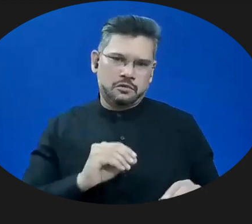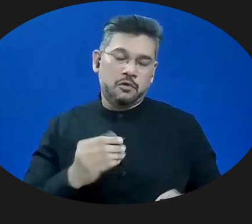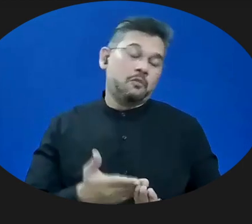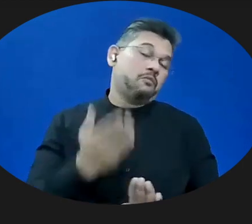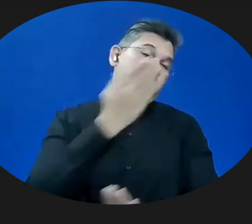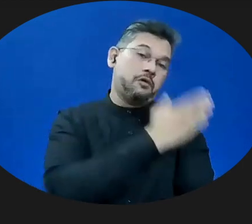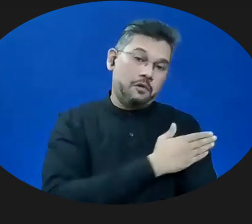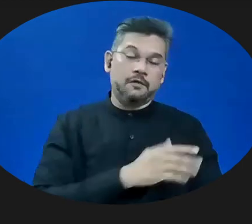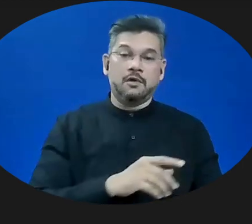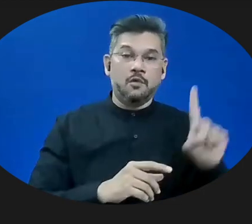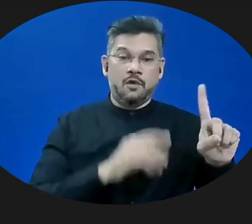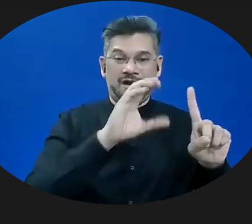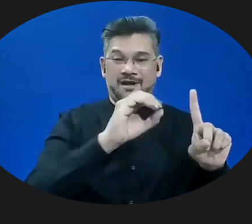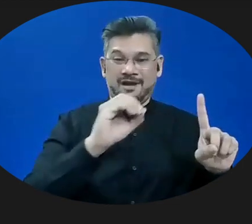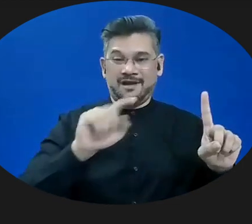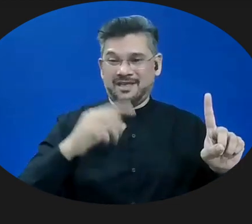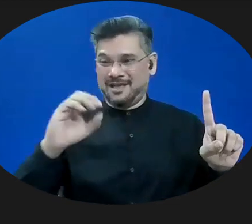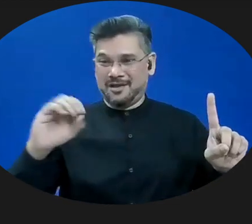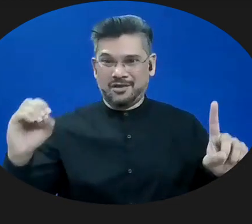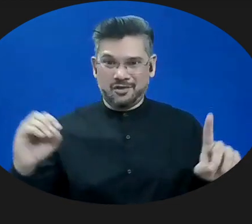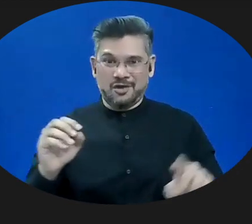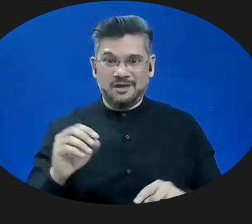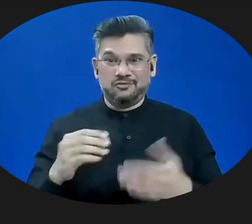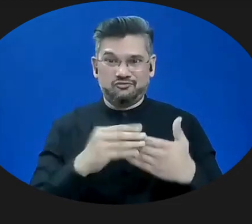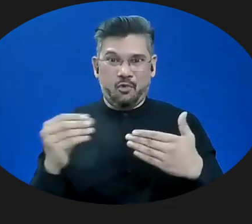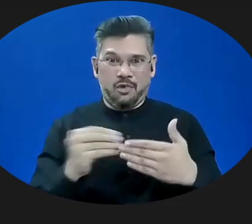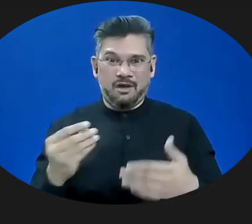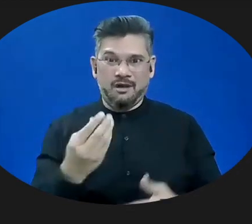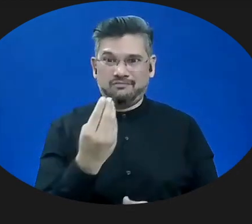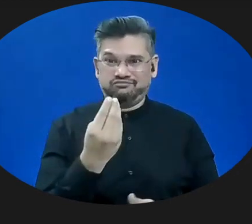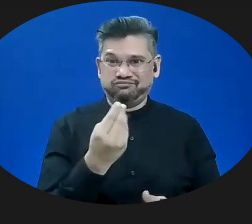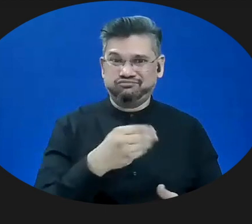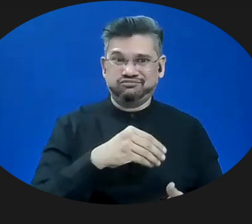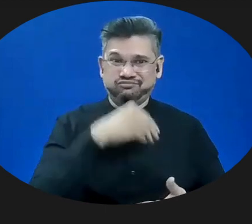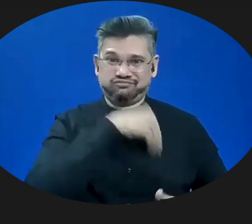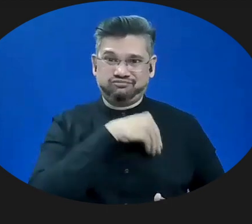dementia. Now it's zero. But how